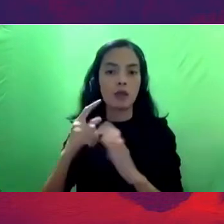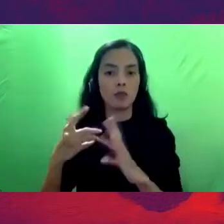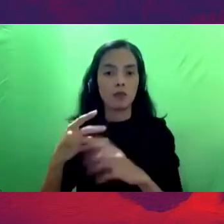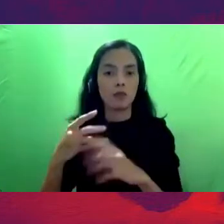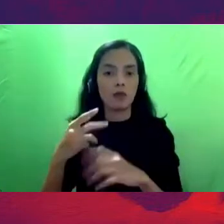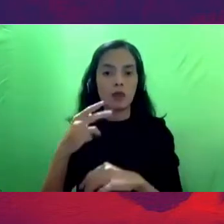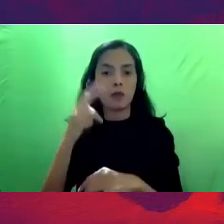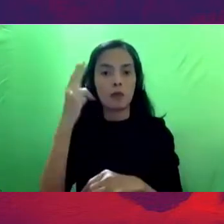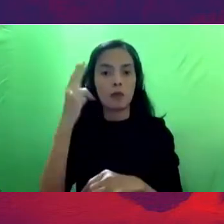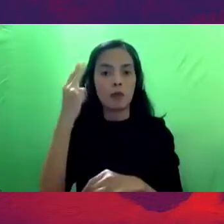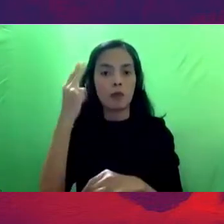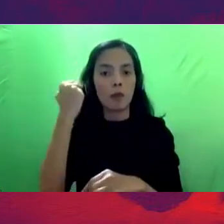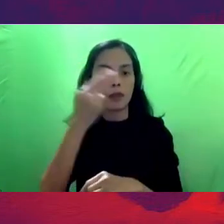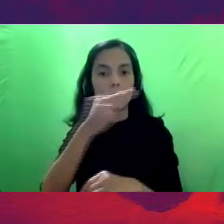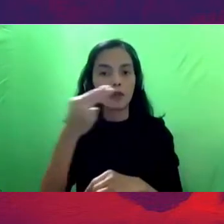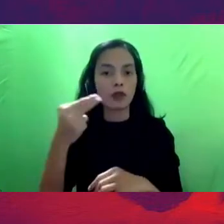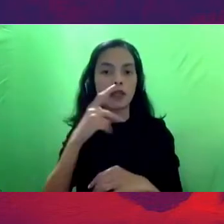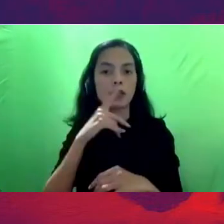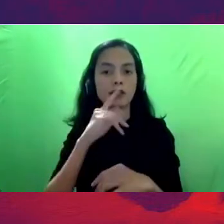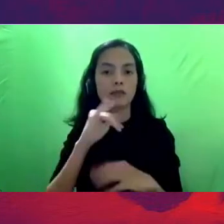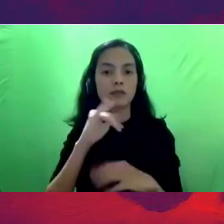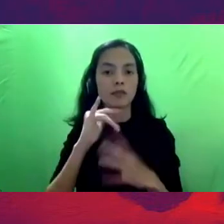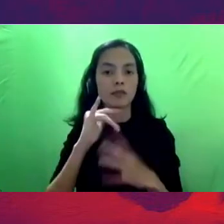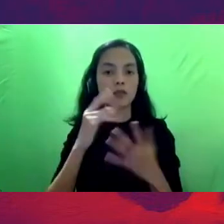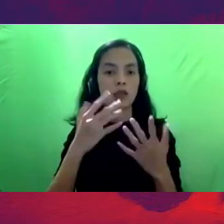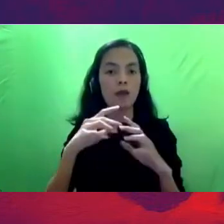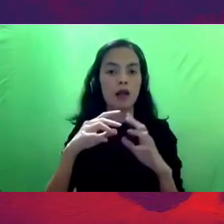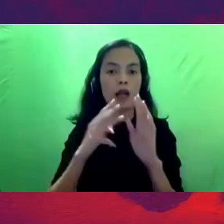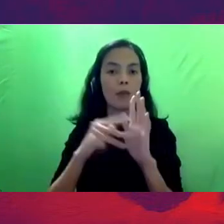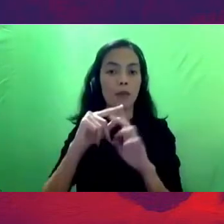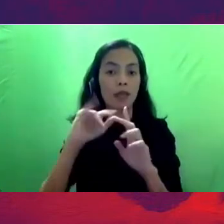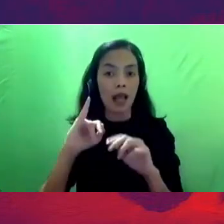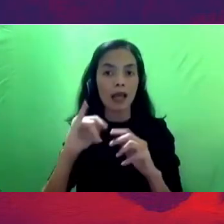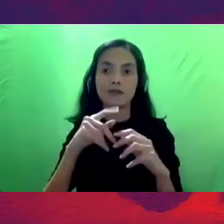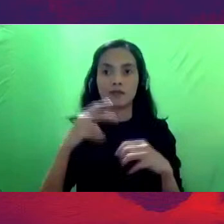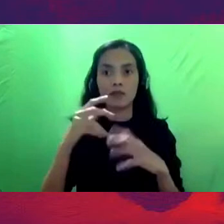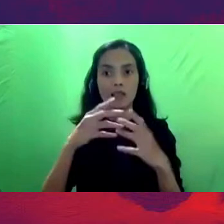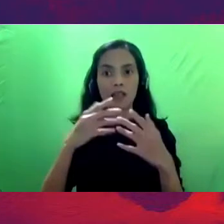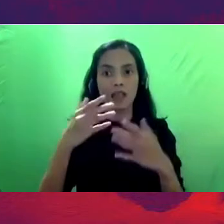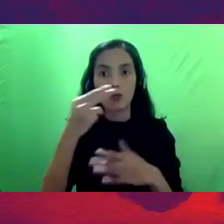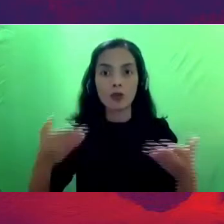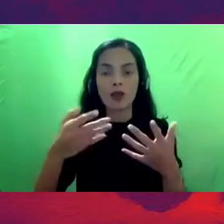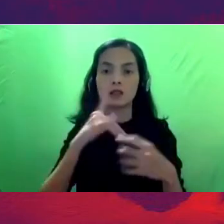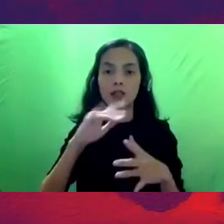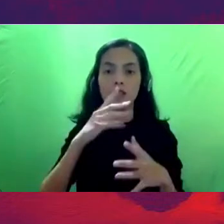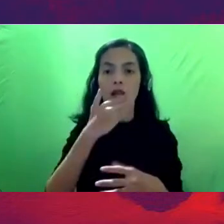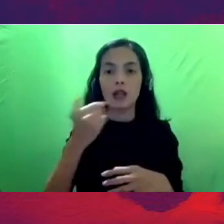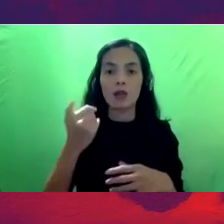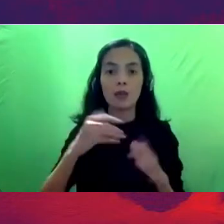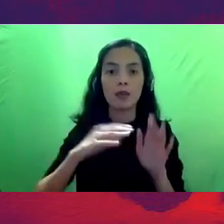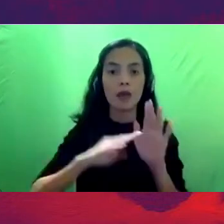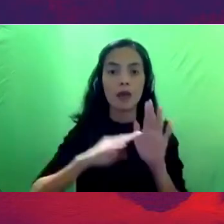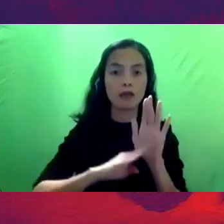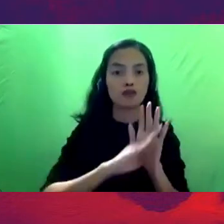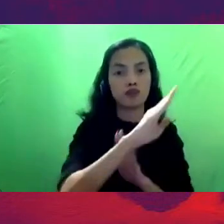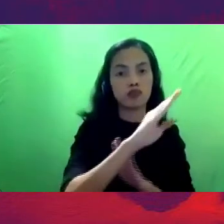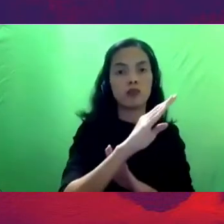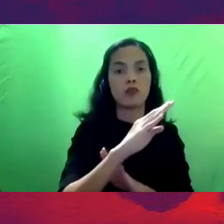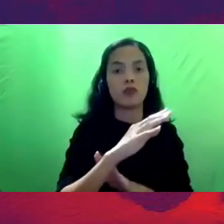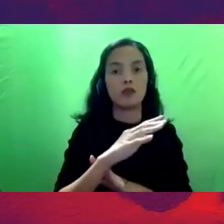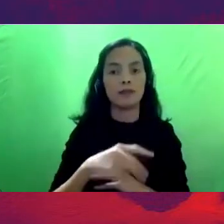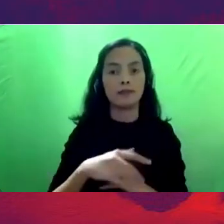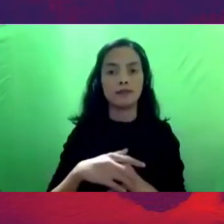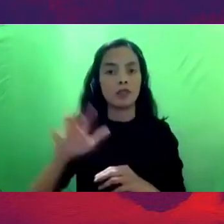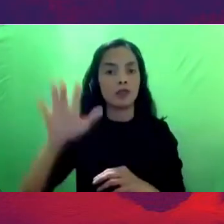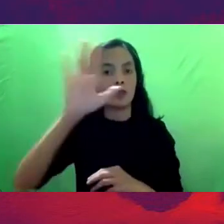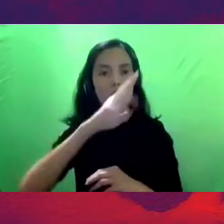across all the global MPI indicators that was considered for this country. Next slide, please.